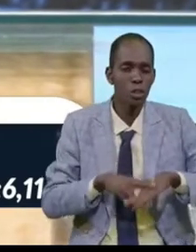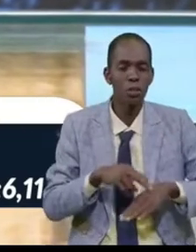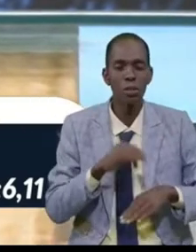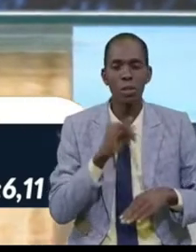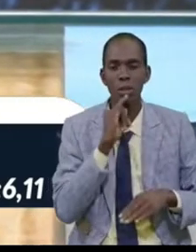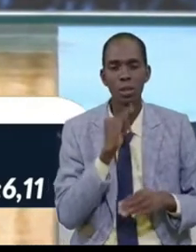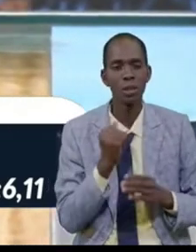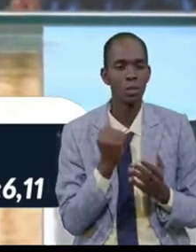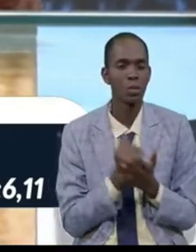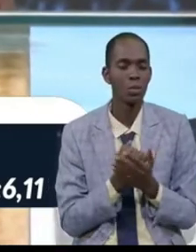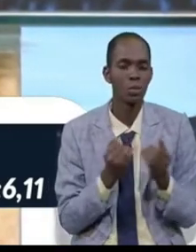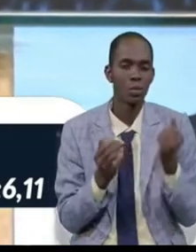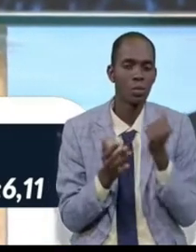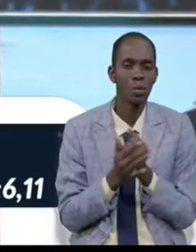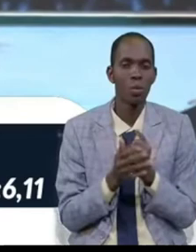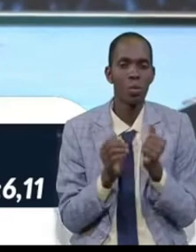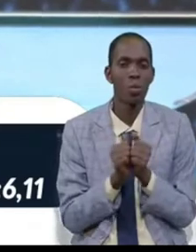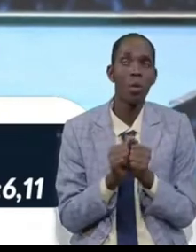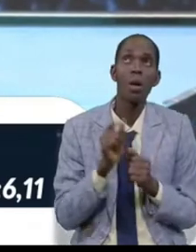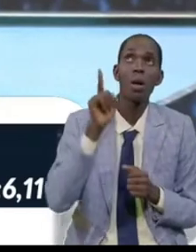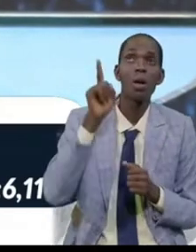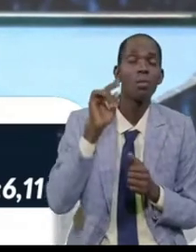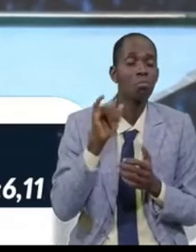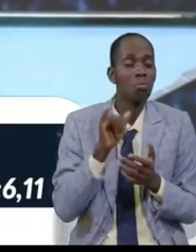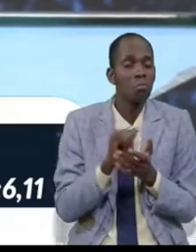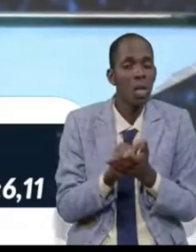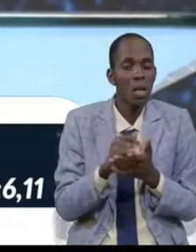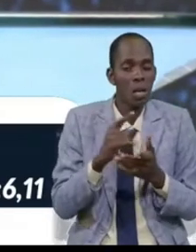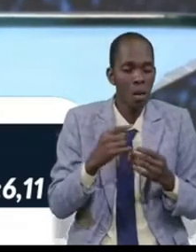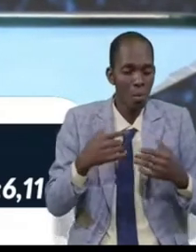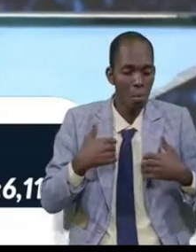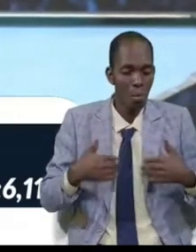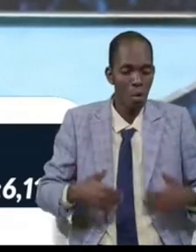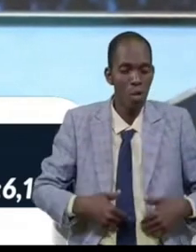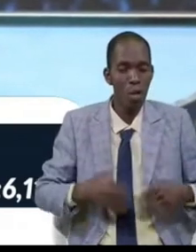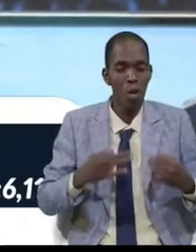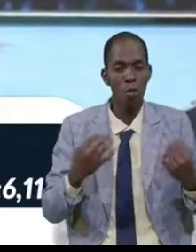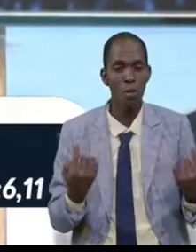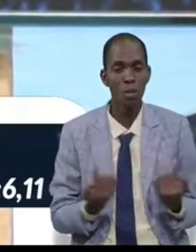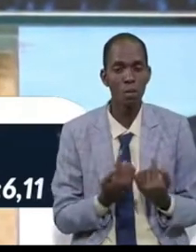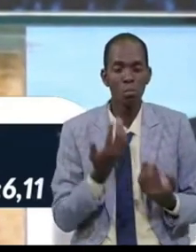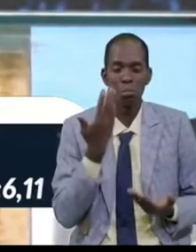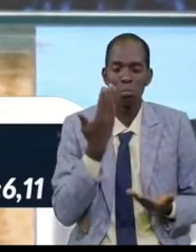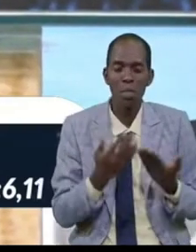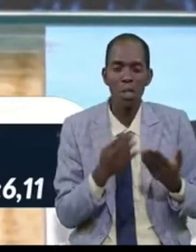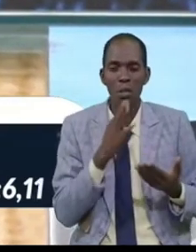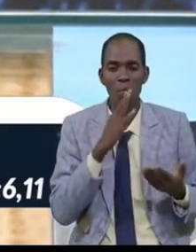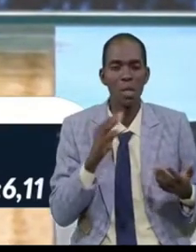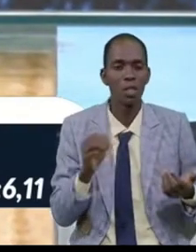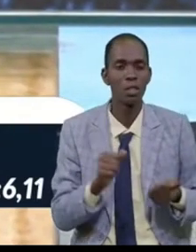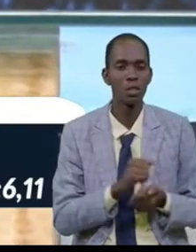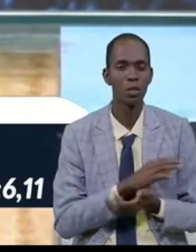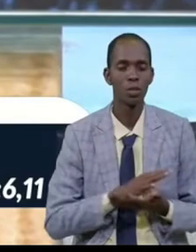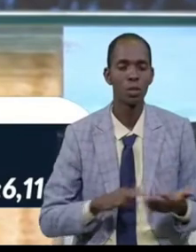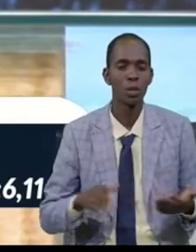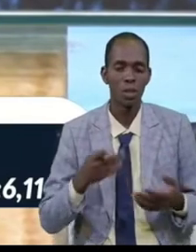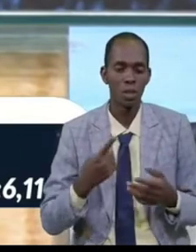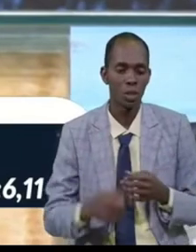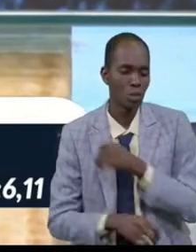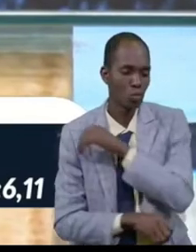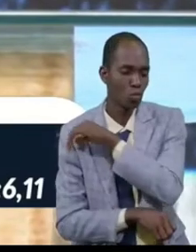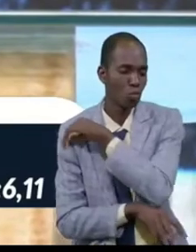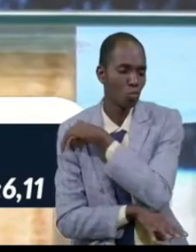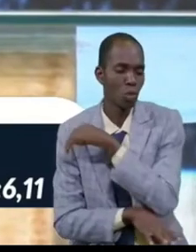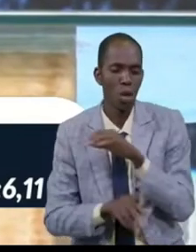That the body of sin might be destroyed. The very nucleus of sin, the very root